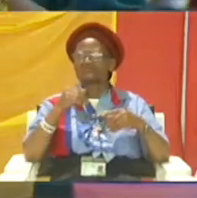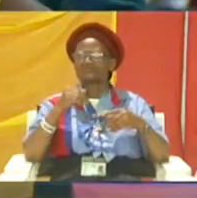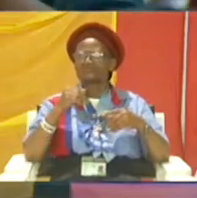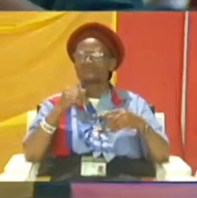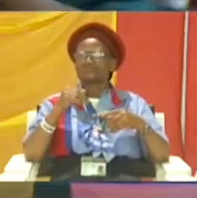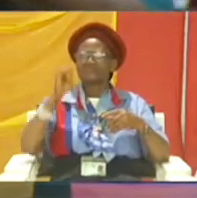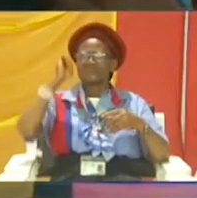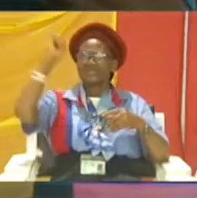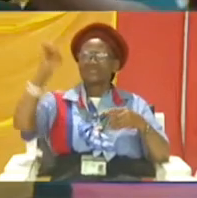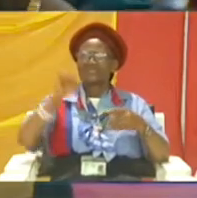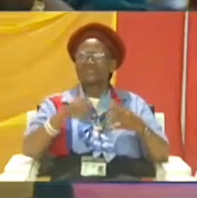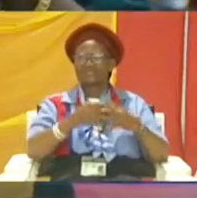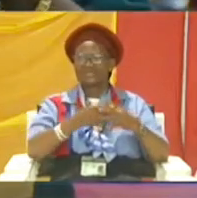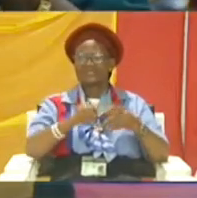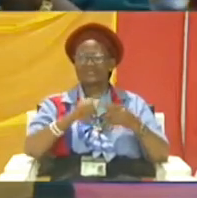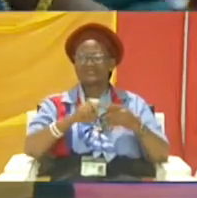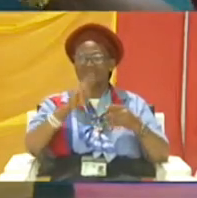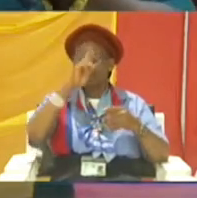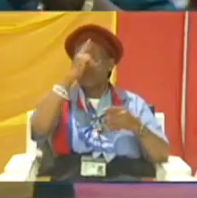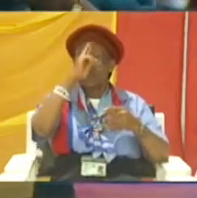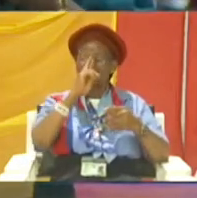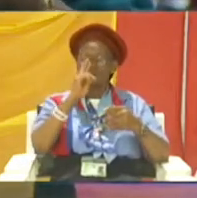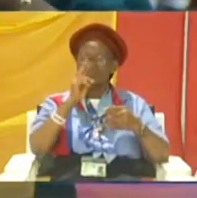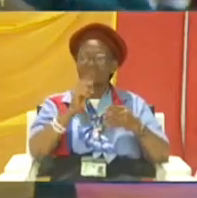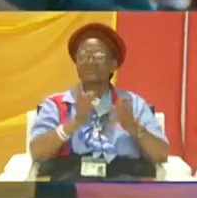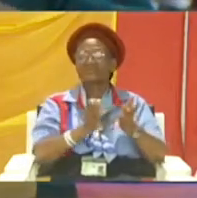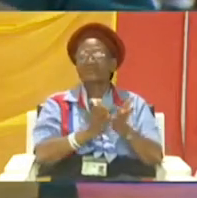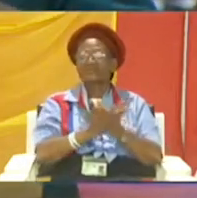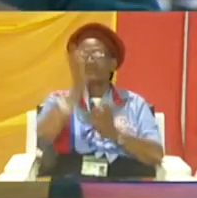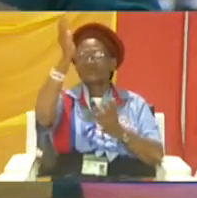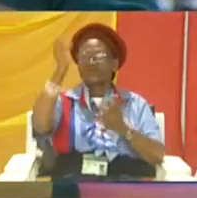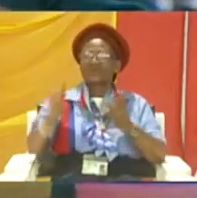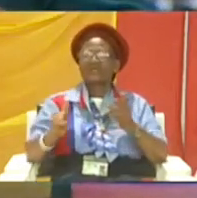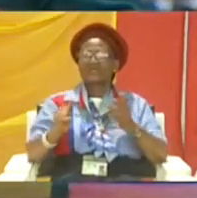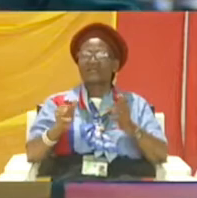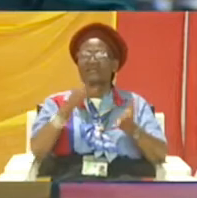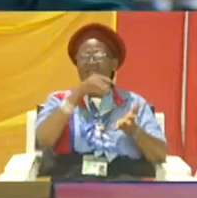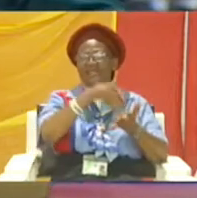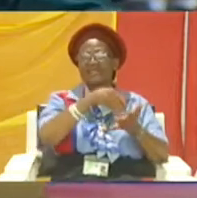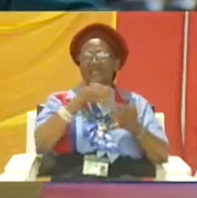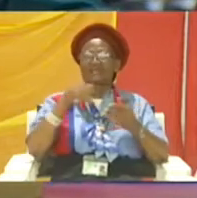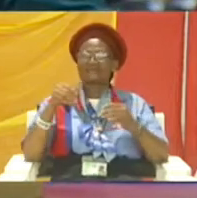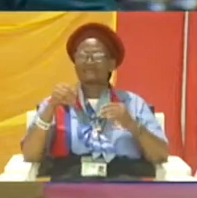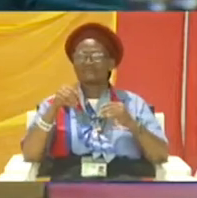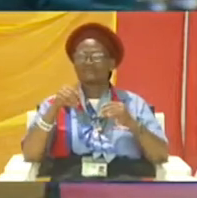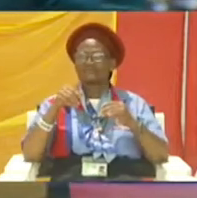He began to reason correctly again.